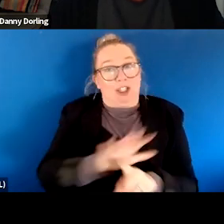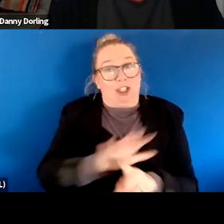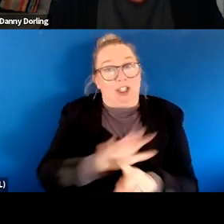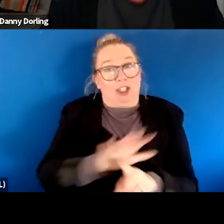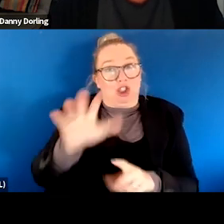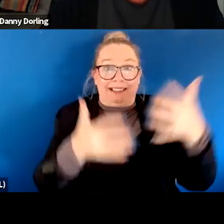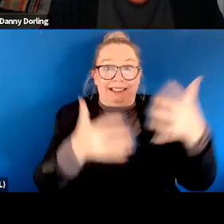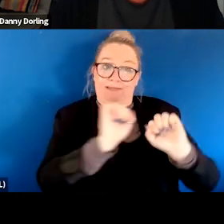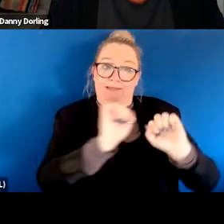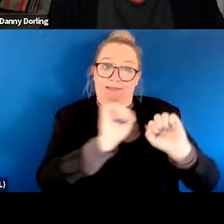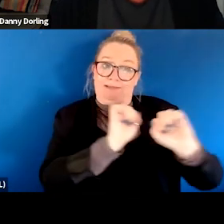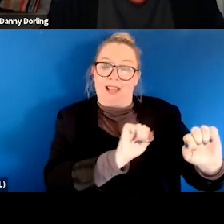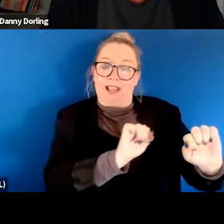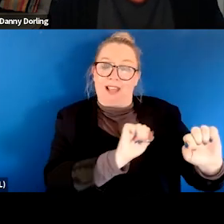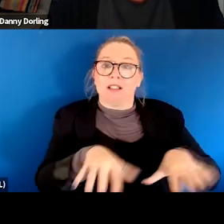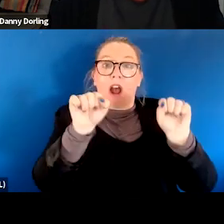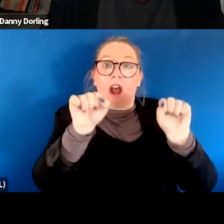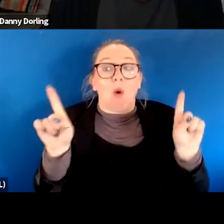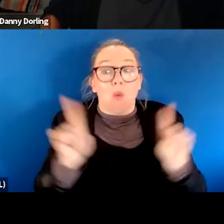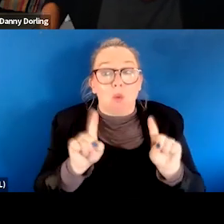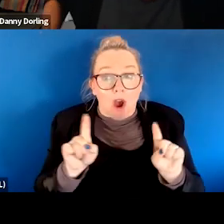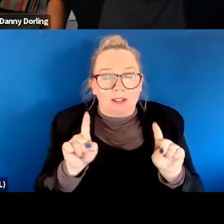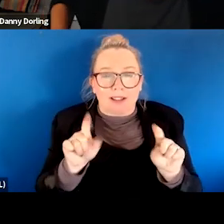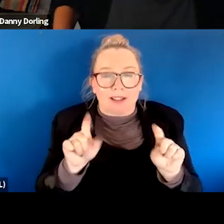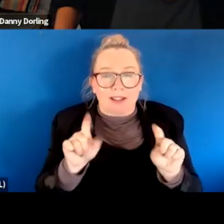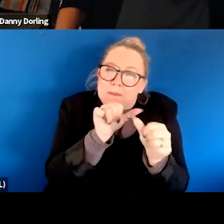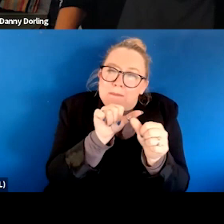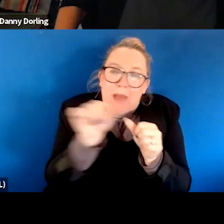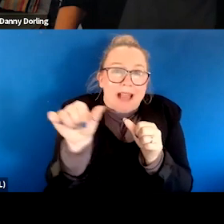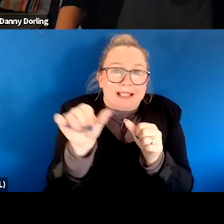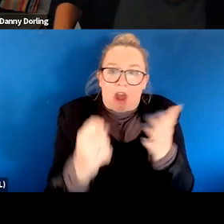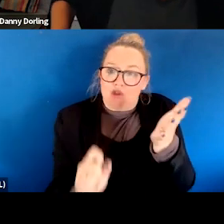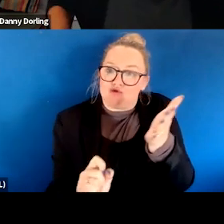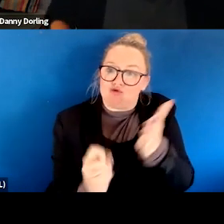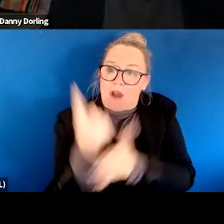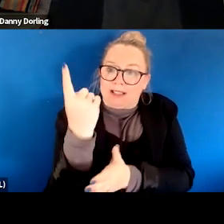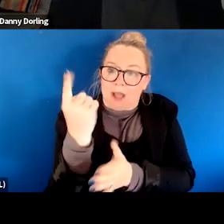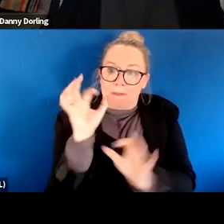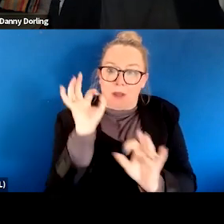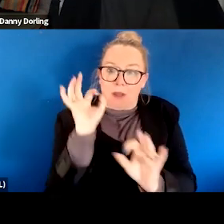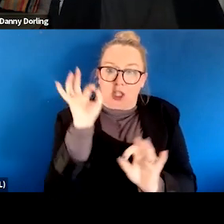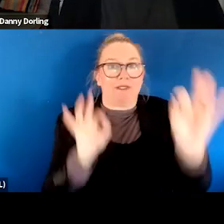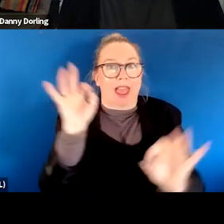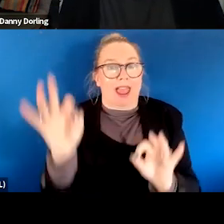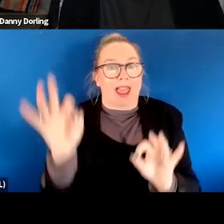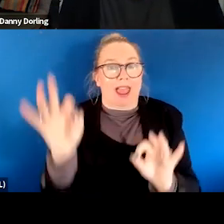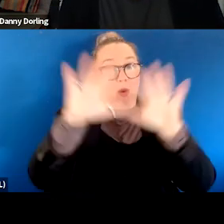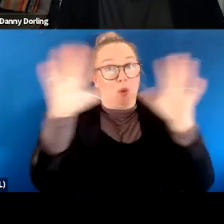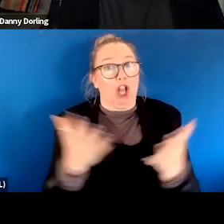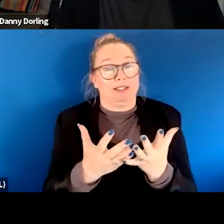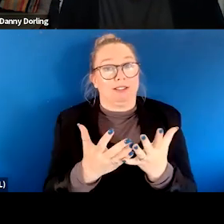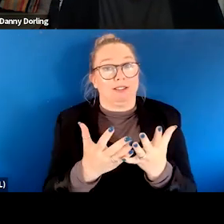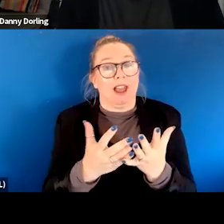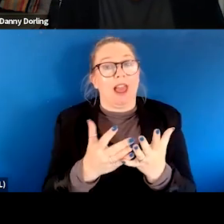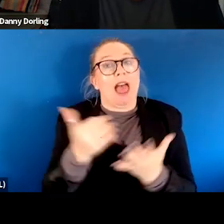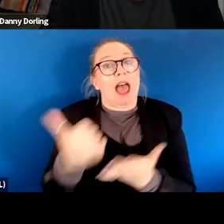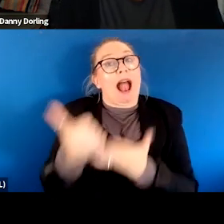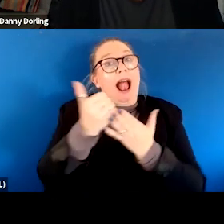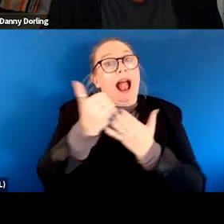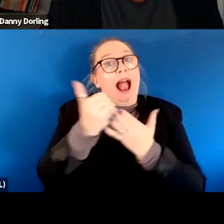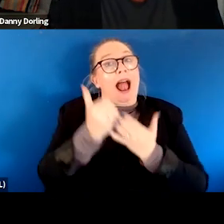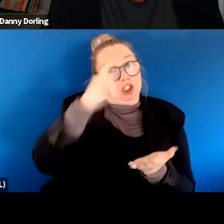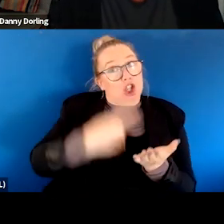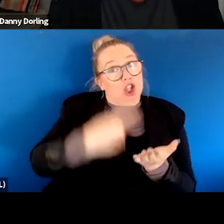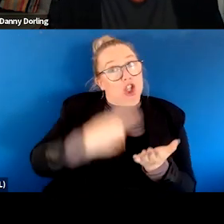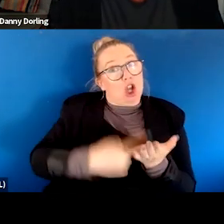they began one of the best random surveys of the population in the world to determine every week or so